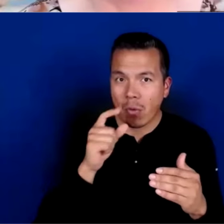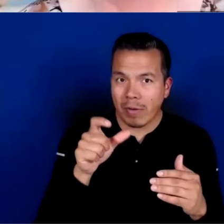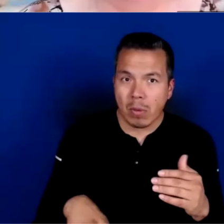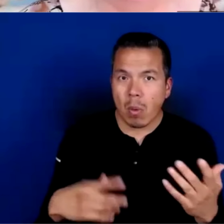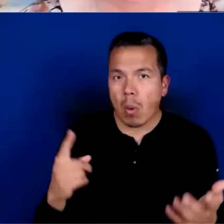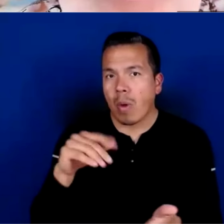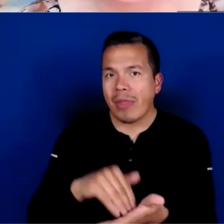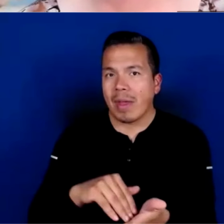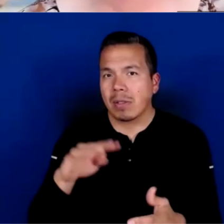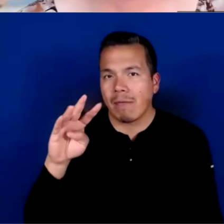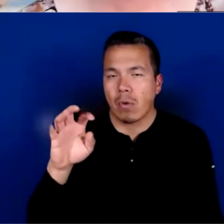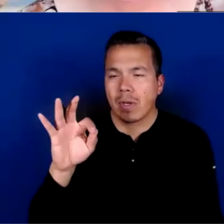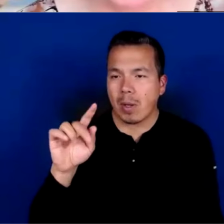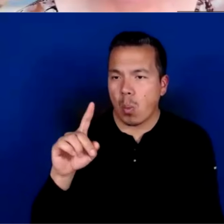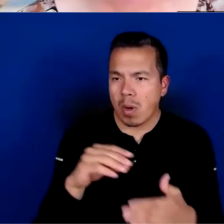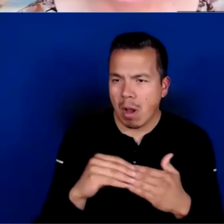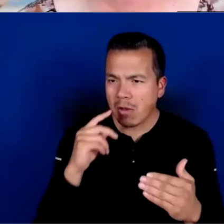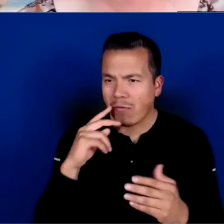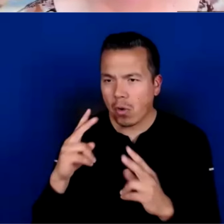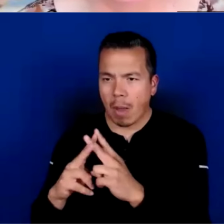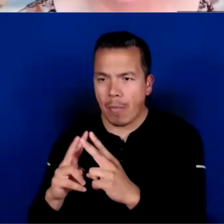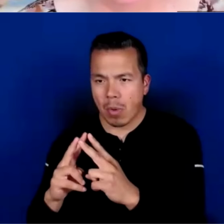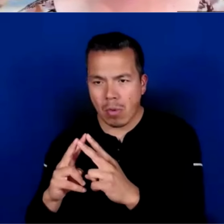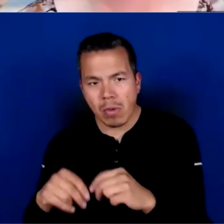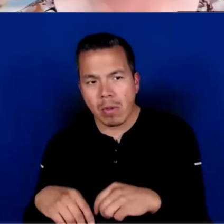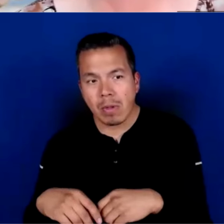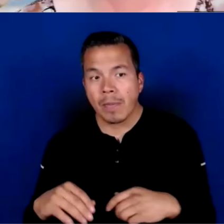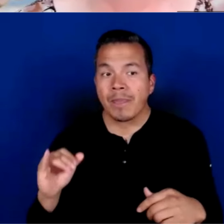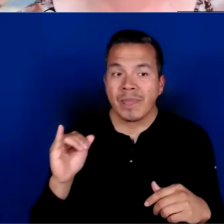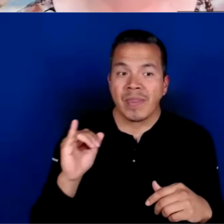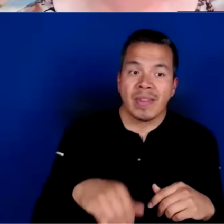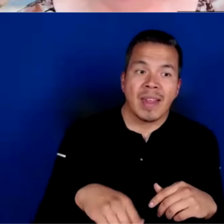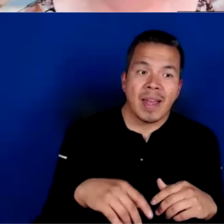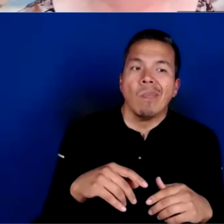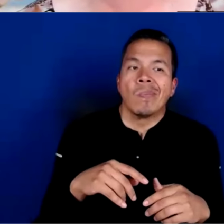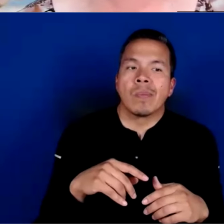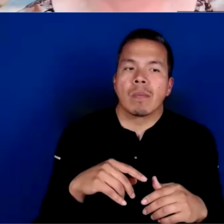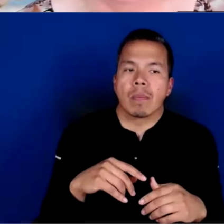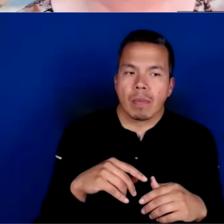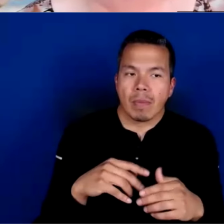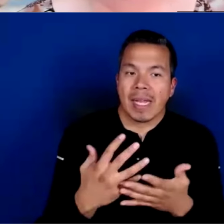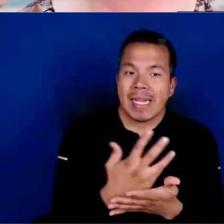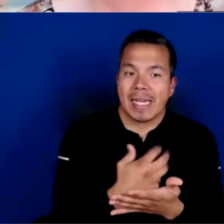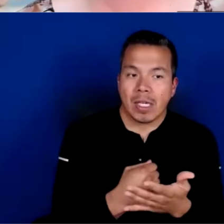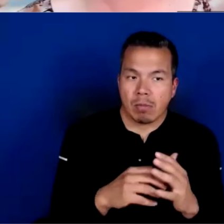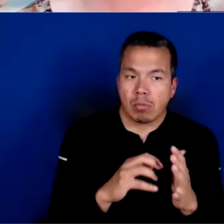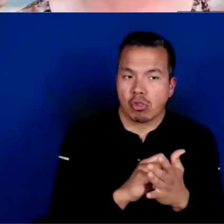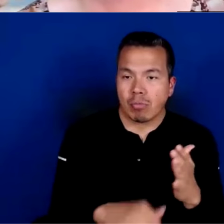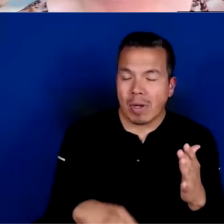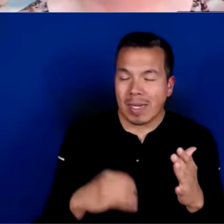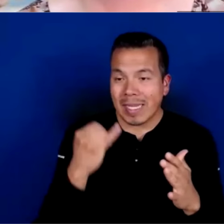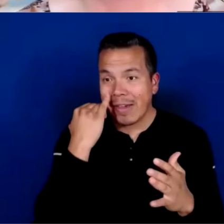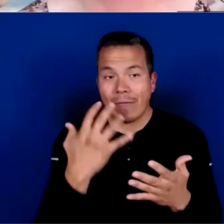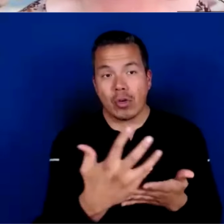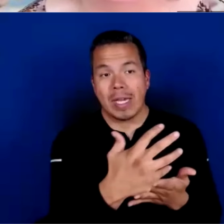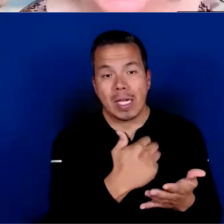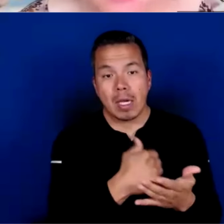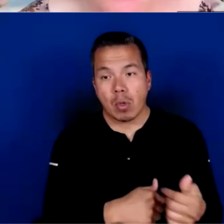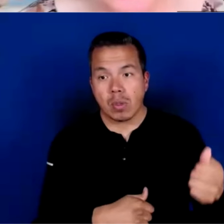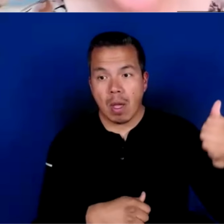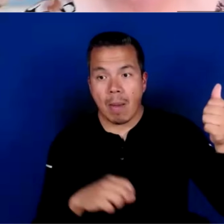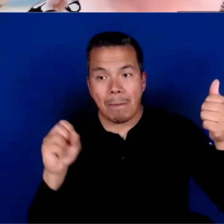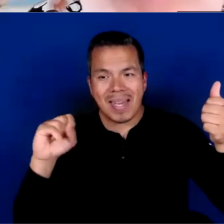$1,491 for a couple, and we subtract out countable income. So as income goes up, the SSI payment